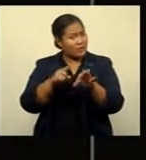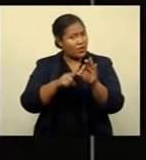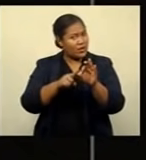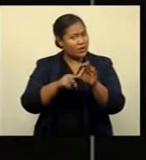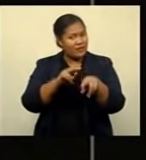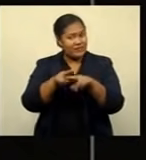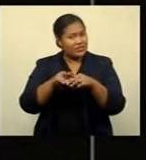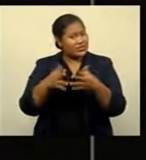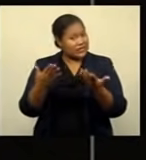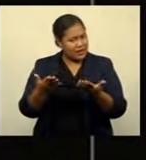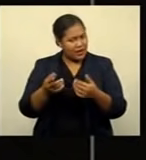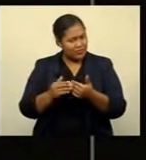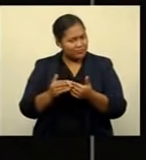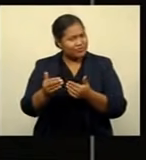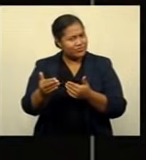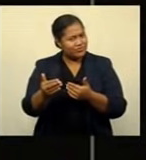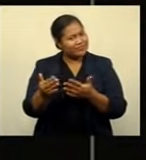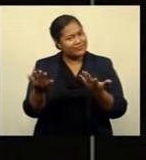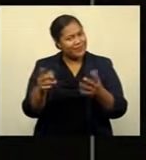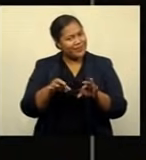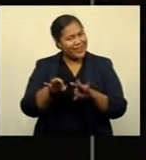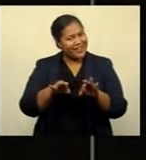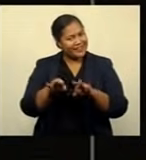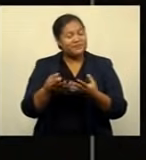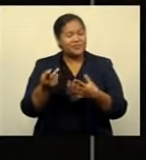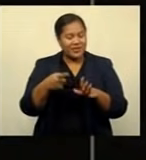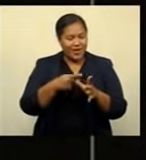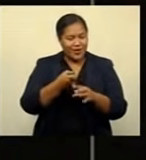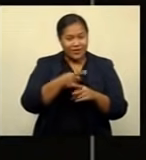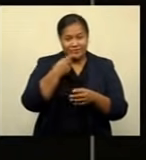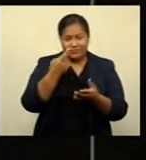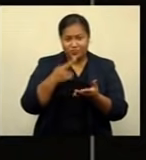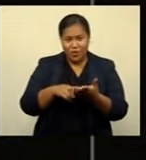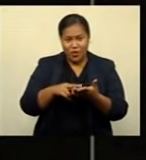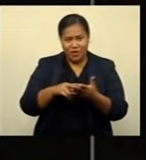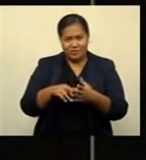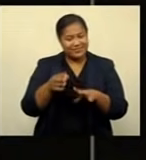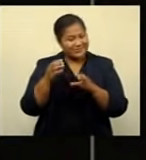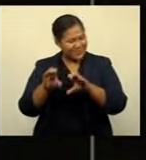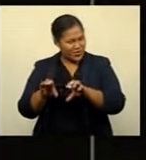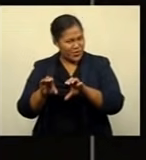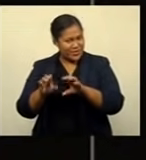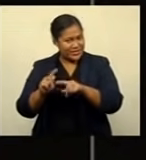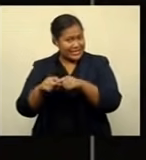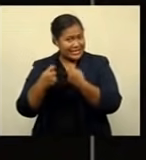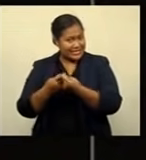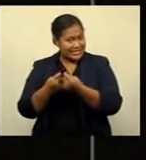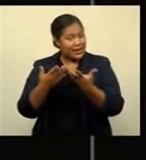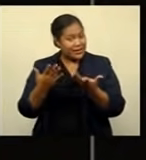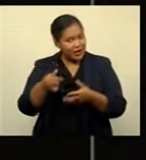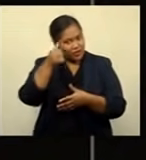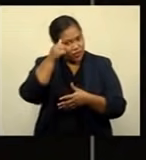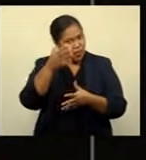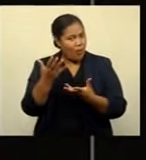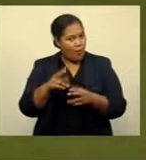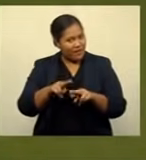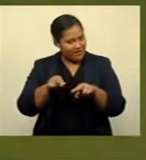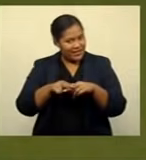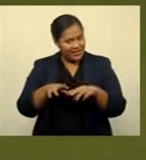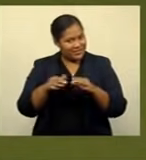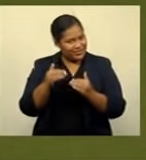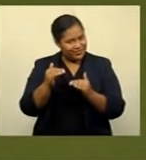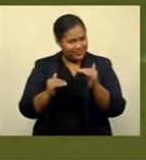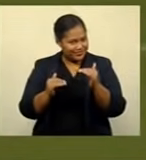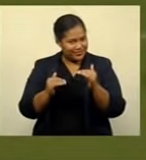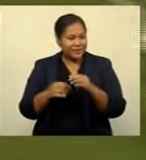where to from here? As Aquila Dharma reports, head coach Vern Cotter and his coaching team now know where Fiji stands.